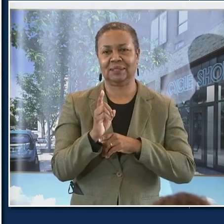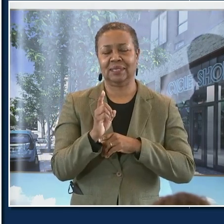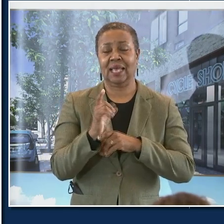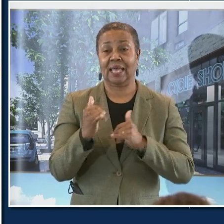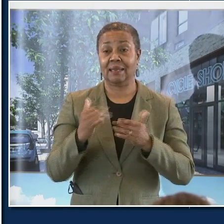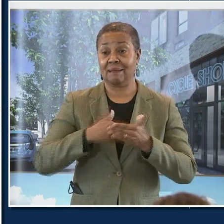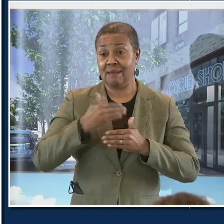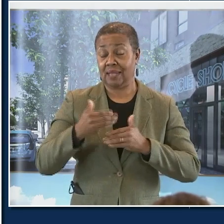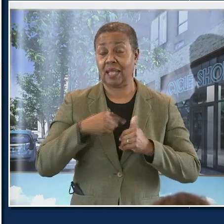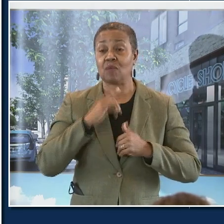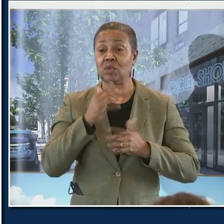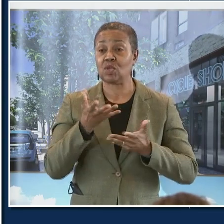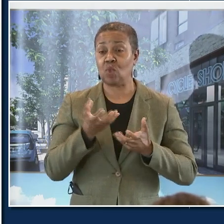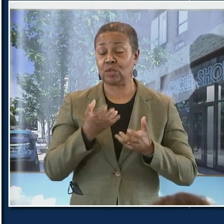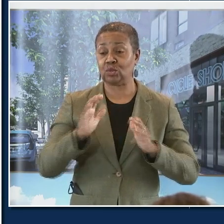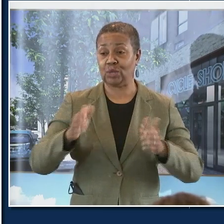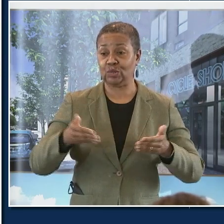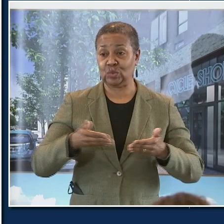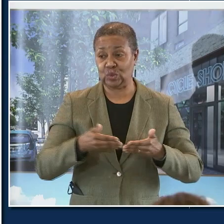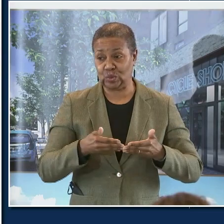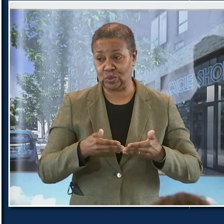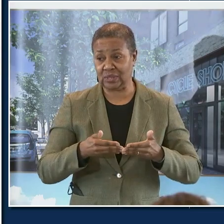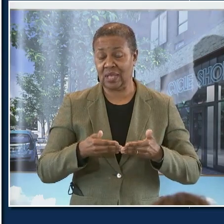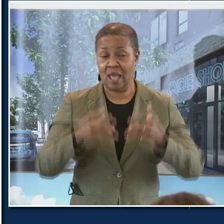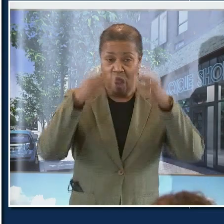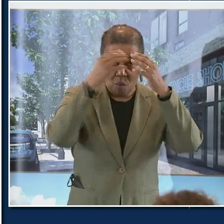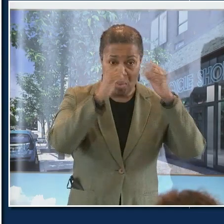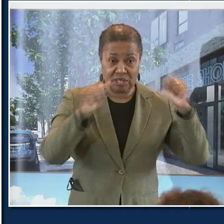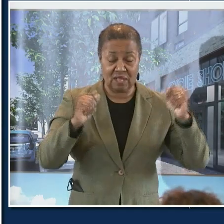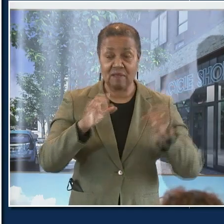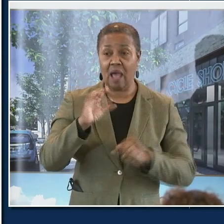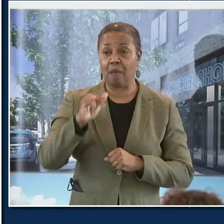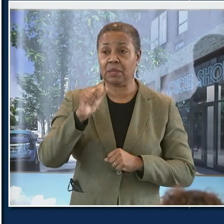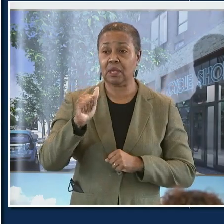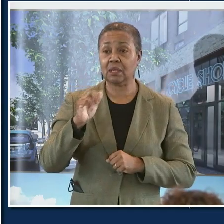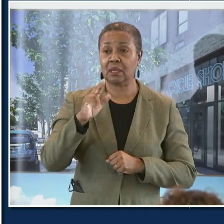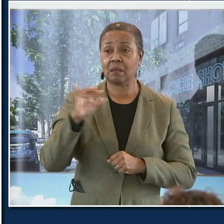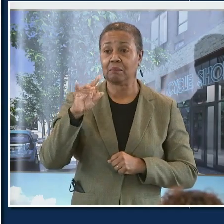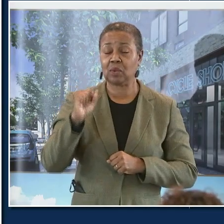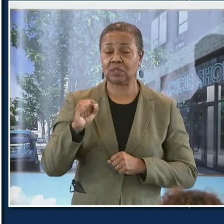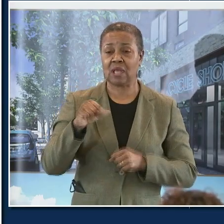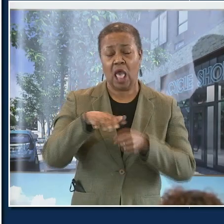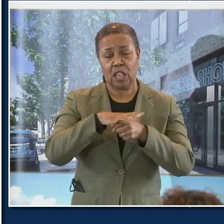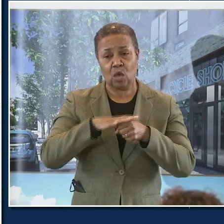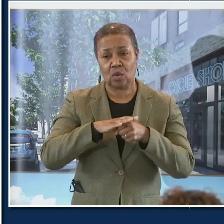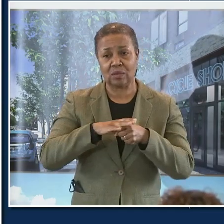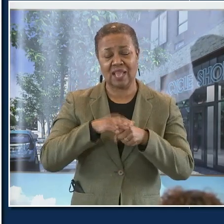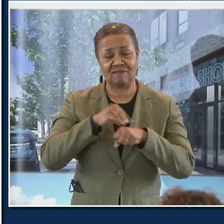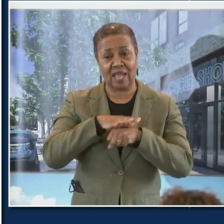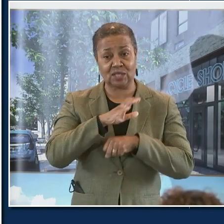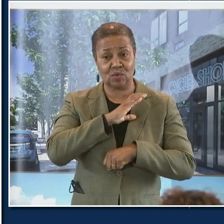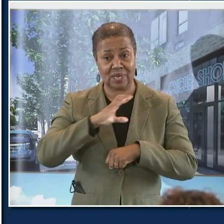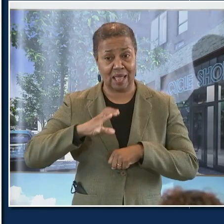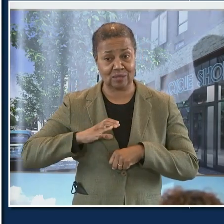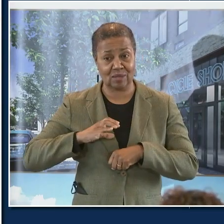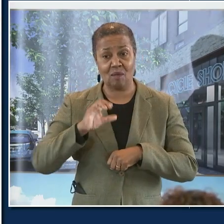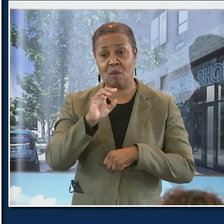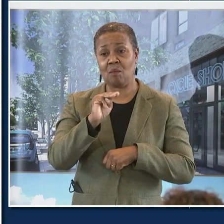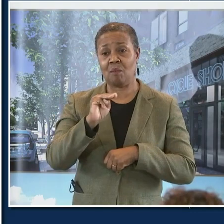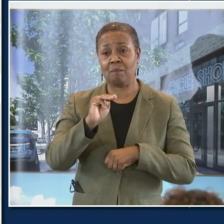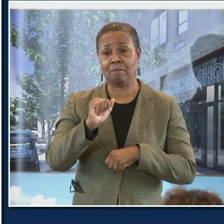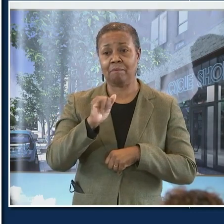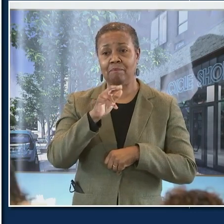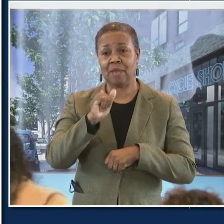without further ado, I'd really like to introduce the president of the ABLA Brooks Local Advisory Council, Ms. Mary Baggett.